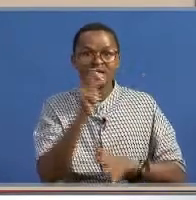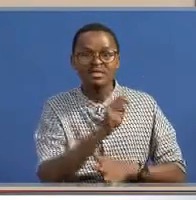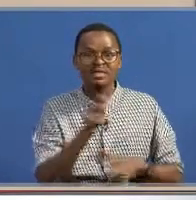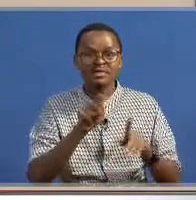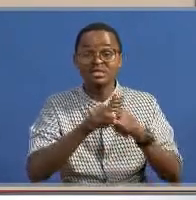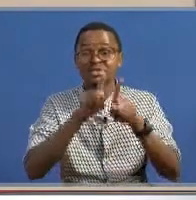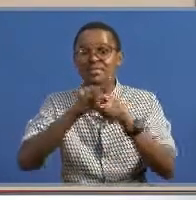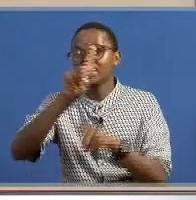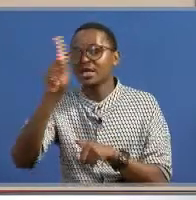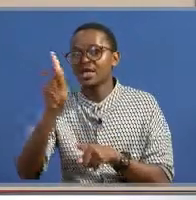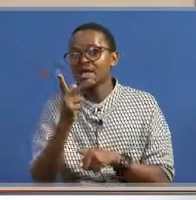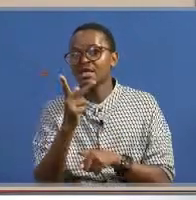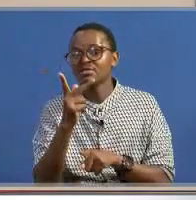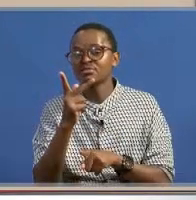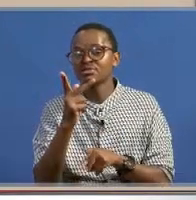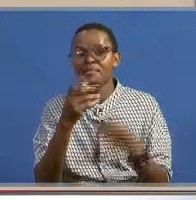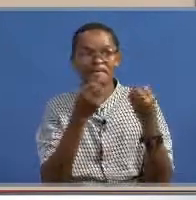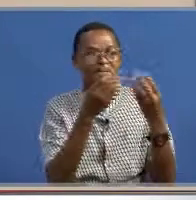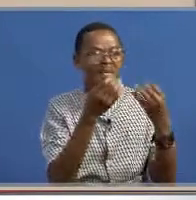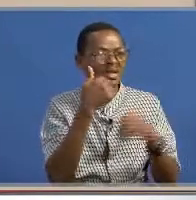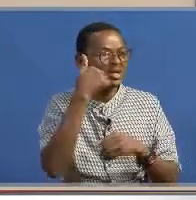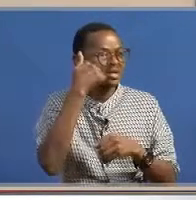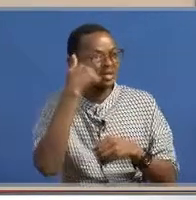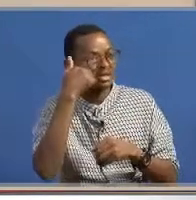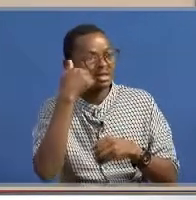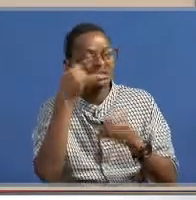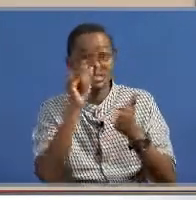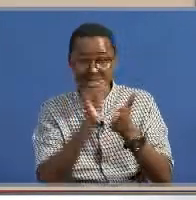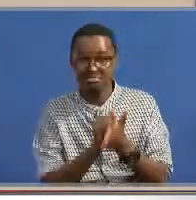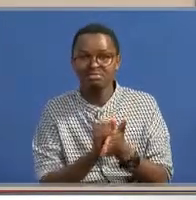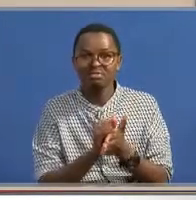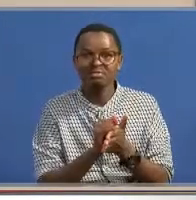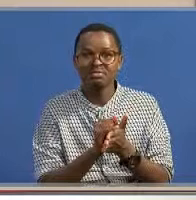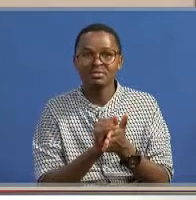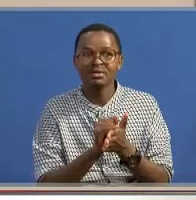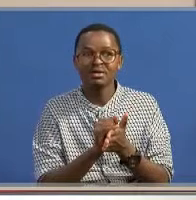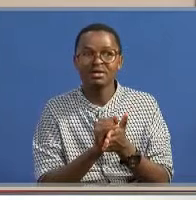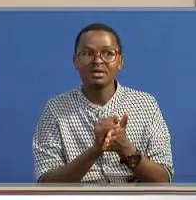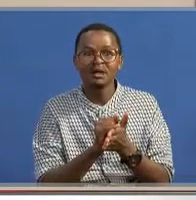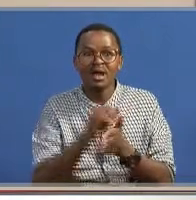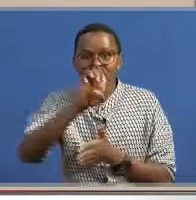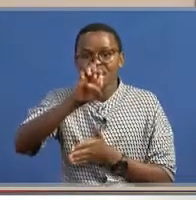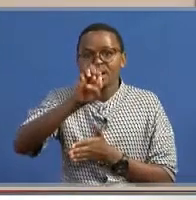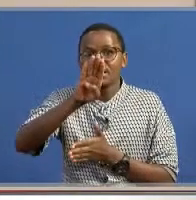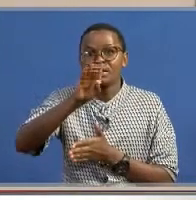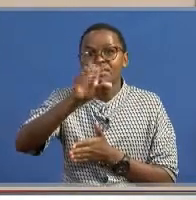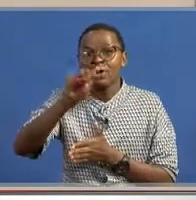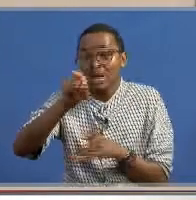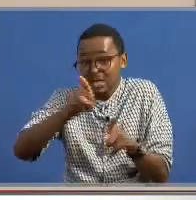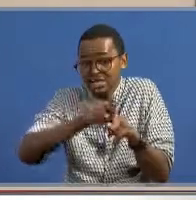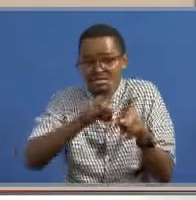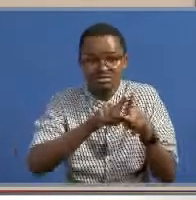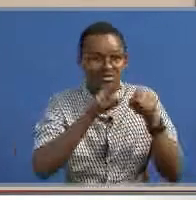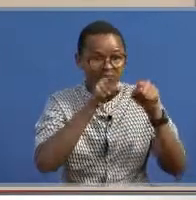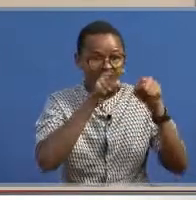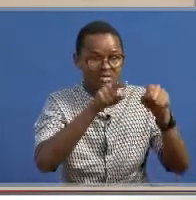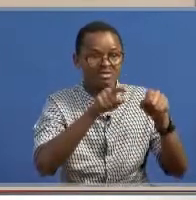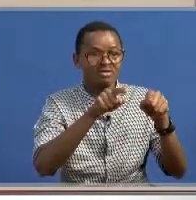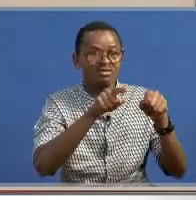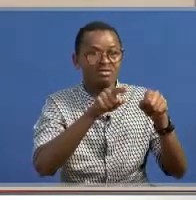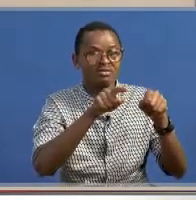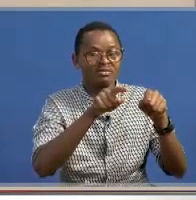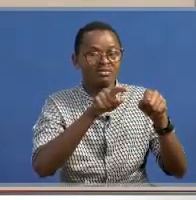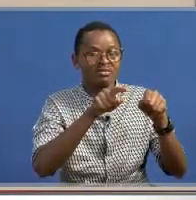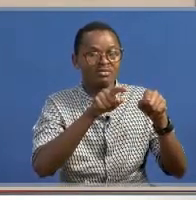and Kenya. There are many diseases that mimic Ebola. And this simulation exercise, the